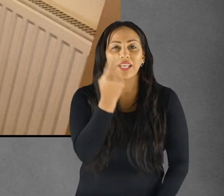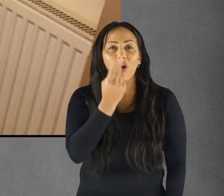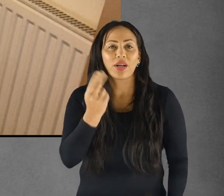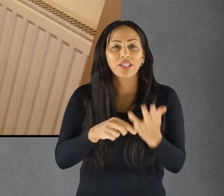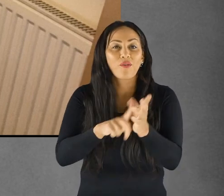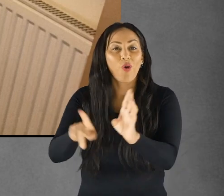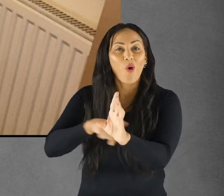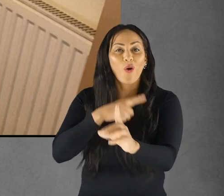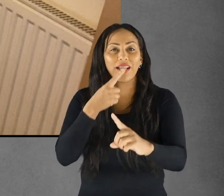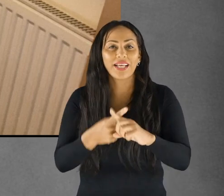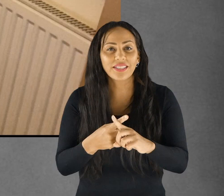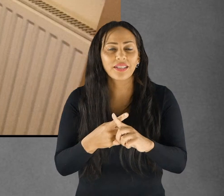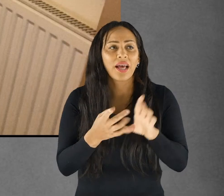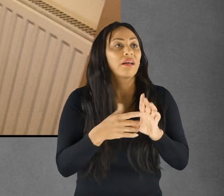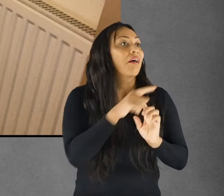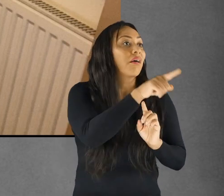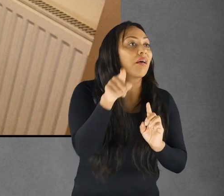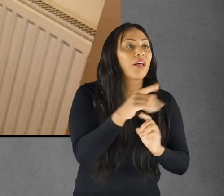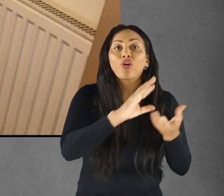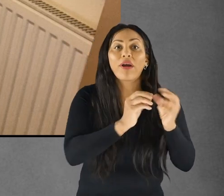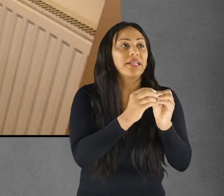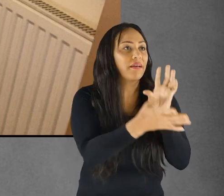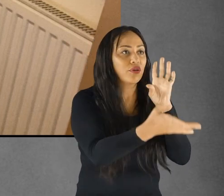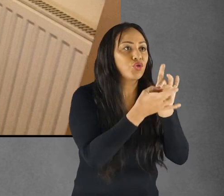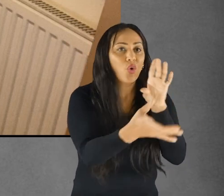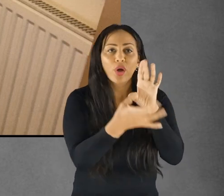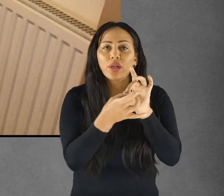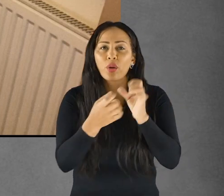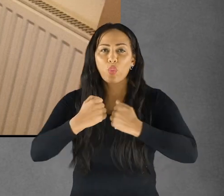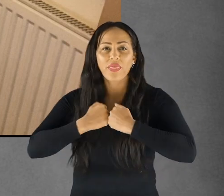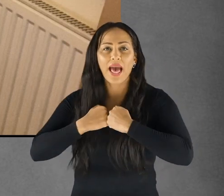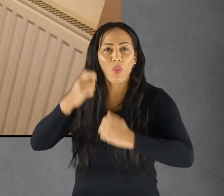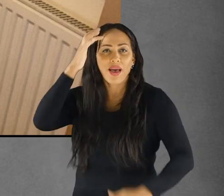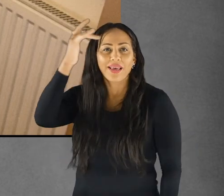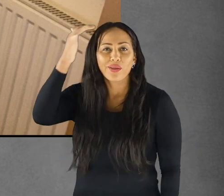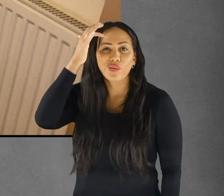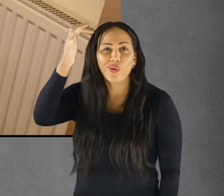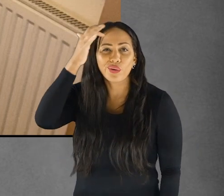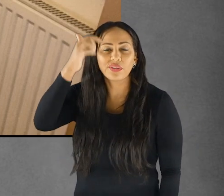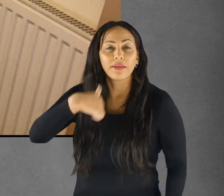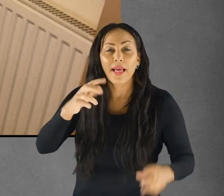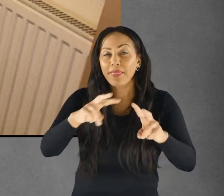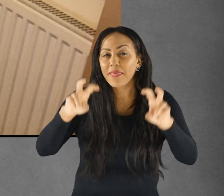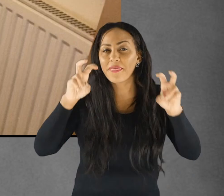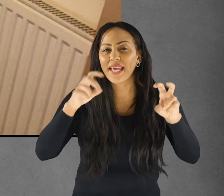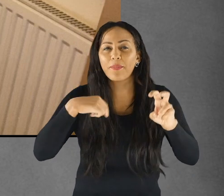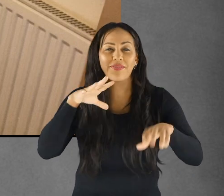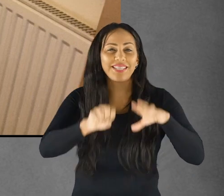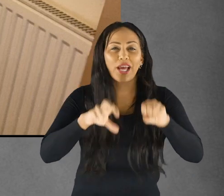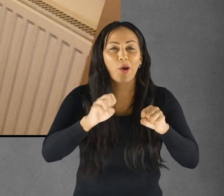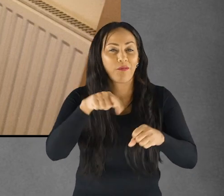Onyx and to join with other creatives who connect with the Onyx ethos and the theme of the